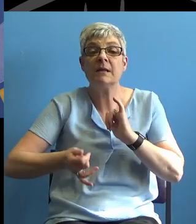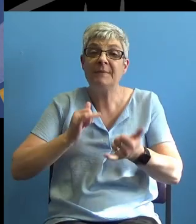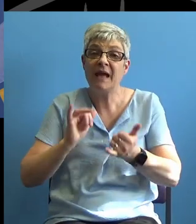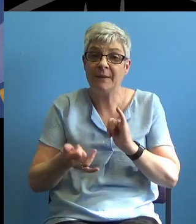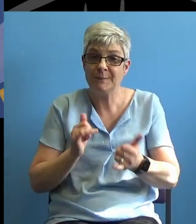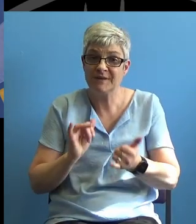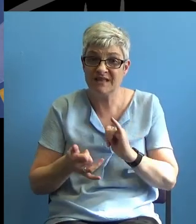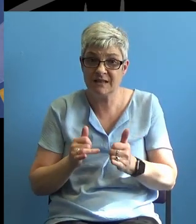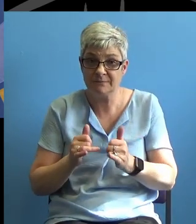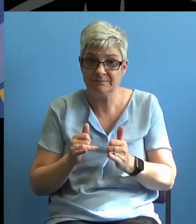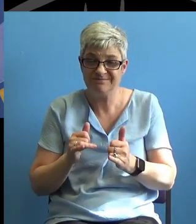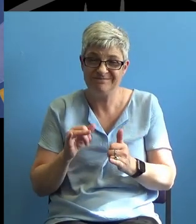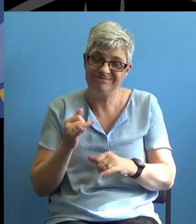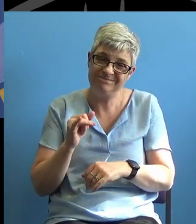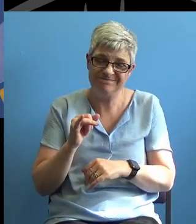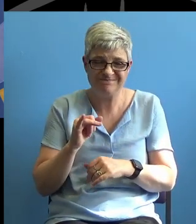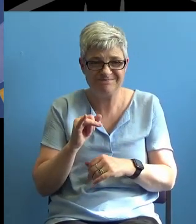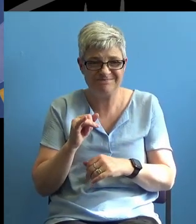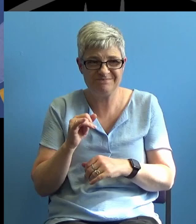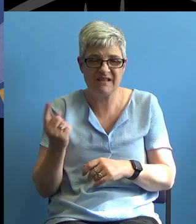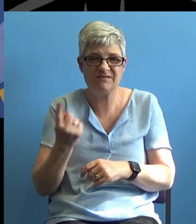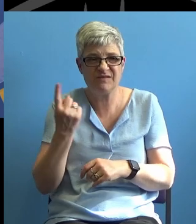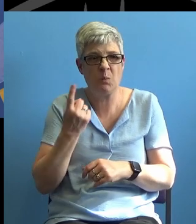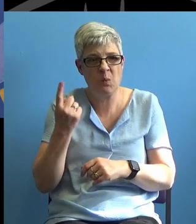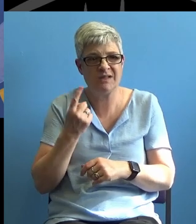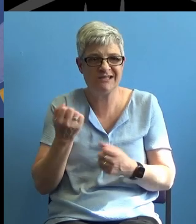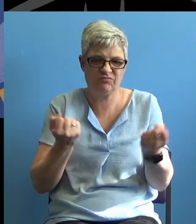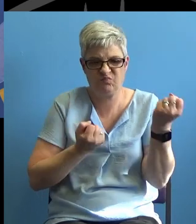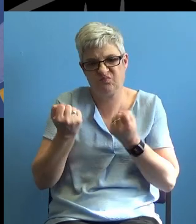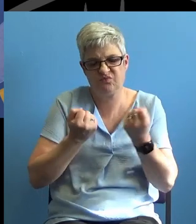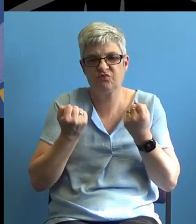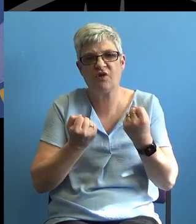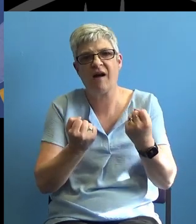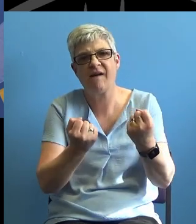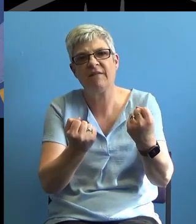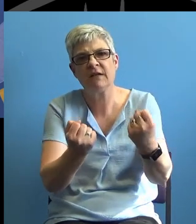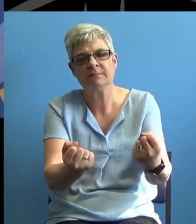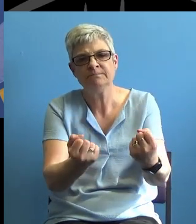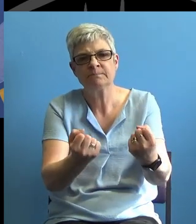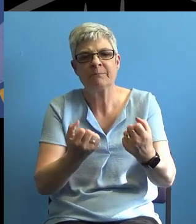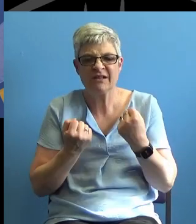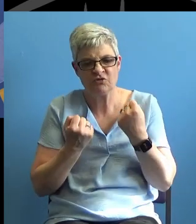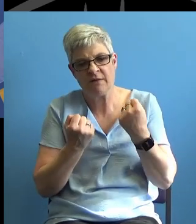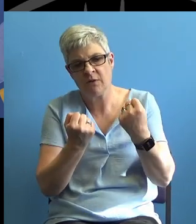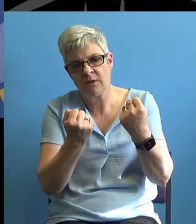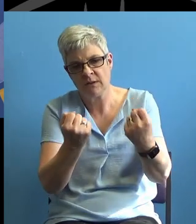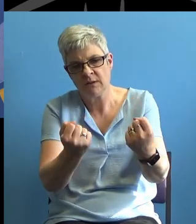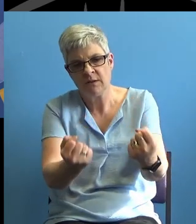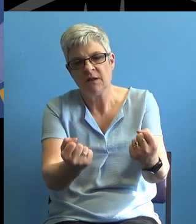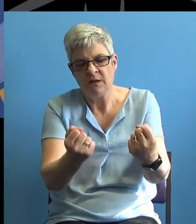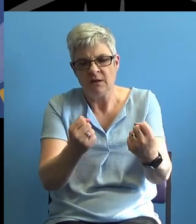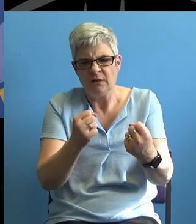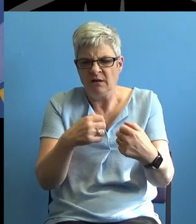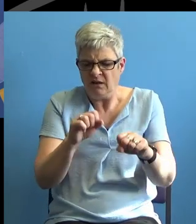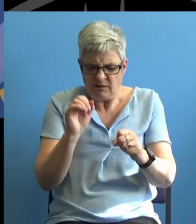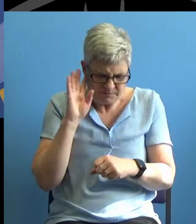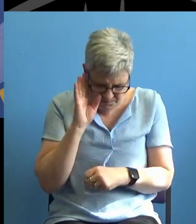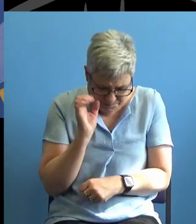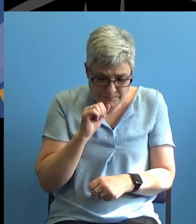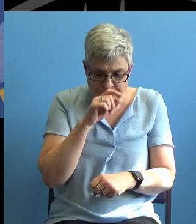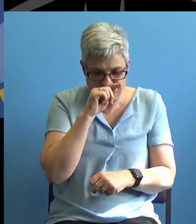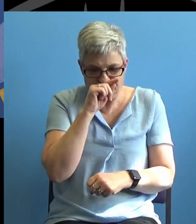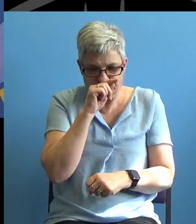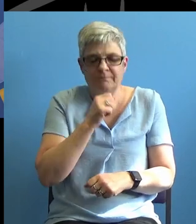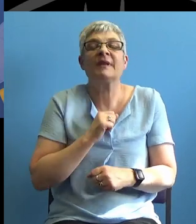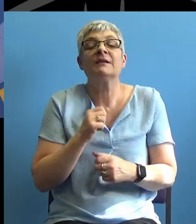Sometimes maybe if somebody's on a car journey there, driving along the road, and they begin to hear a noise